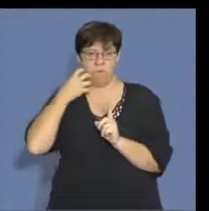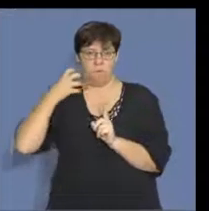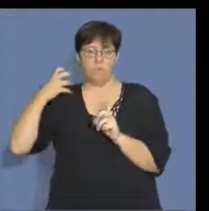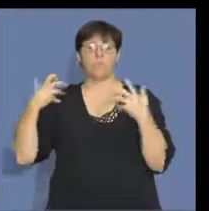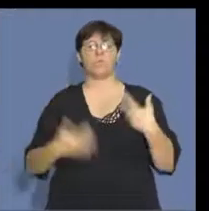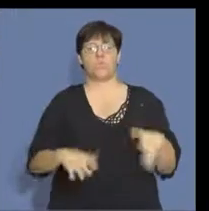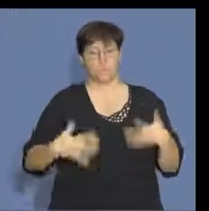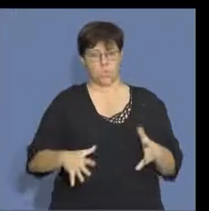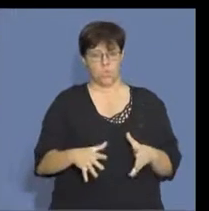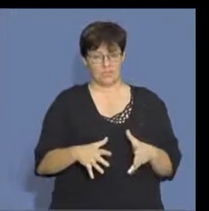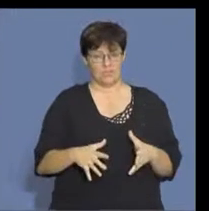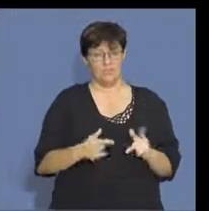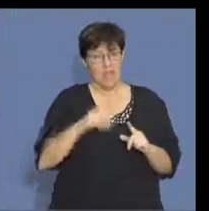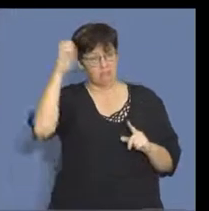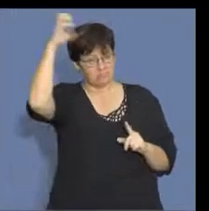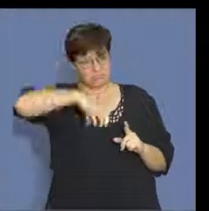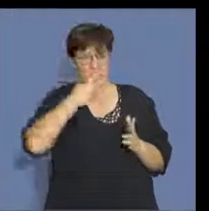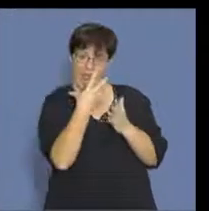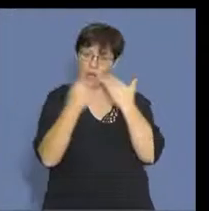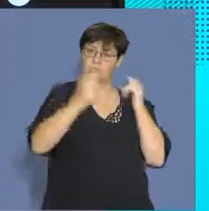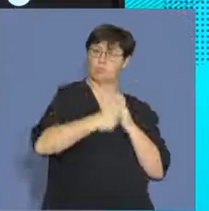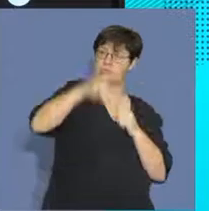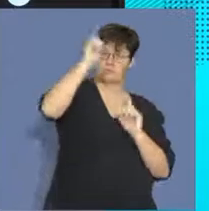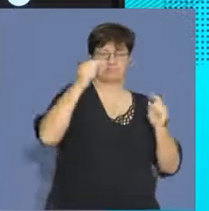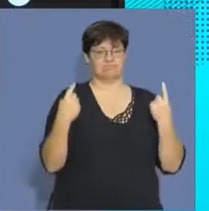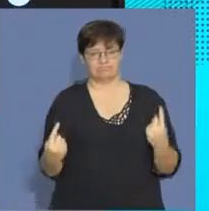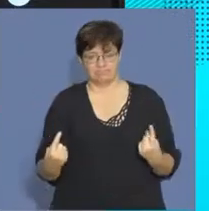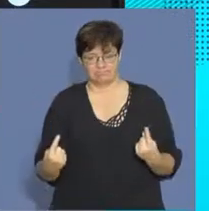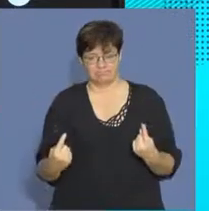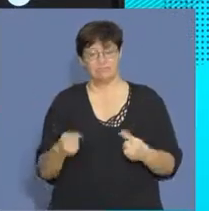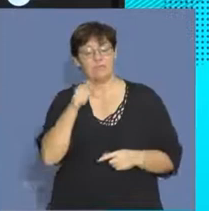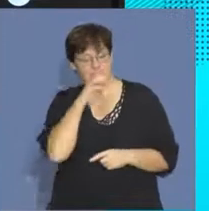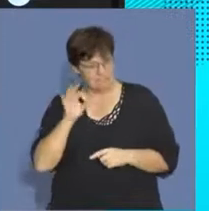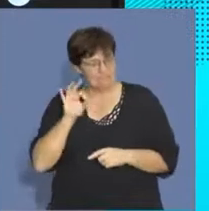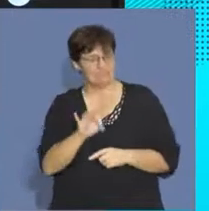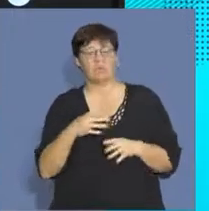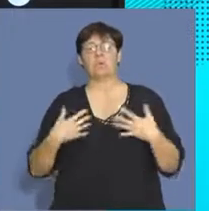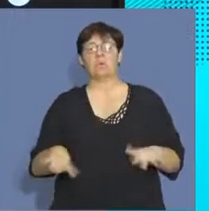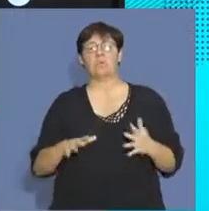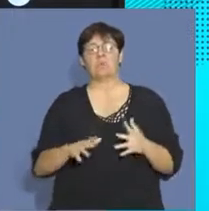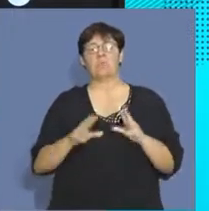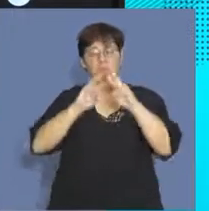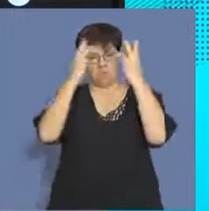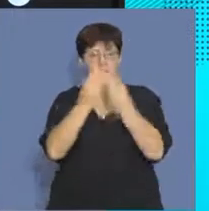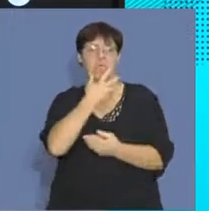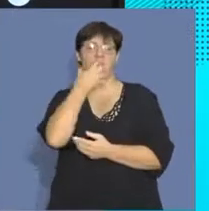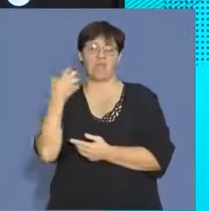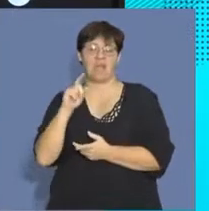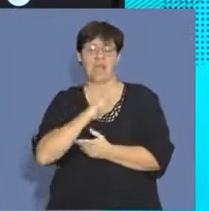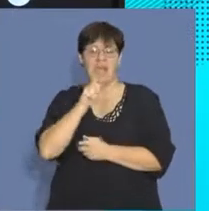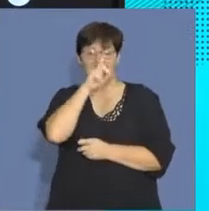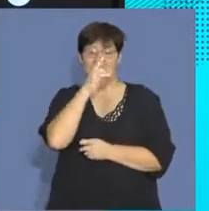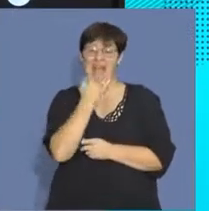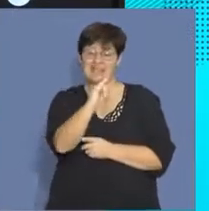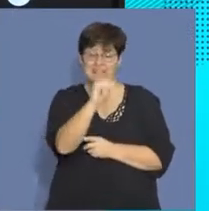there's now more heat from the sun warming the Earth. And this is what has contributed to significant global warming and the melting of the